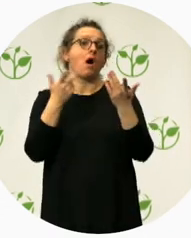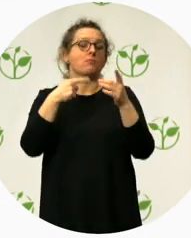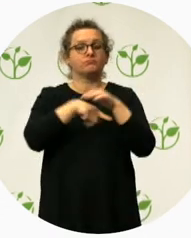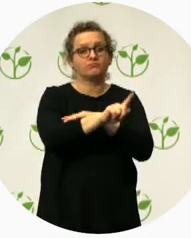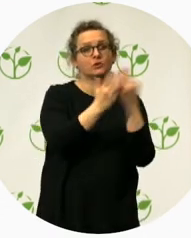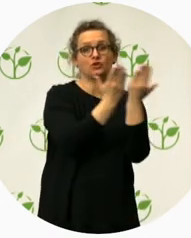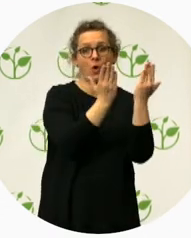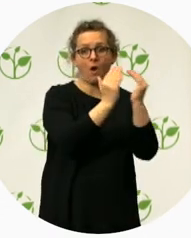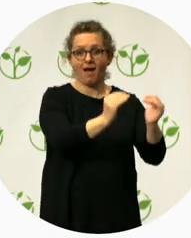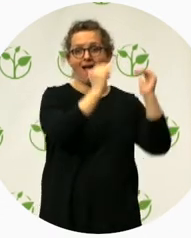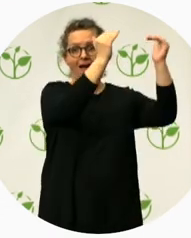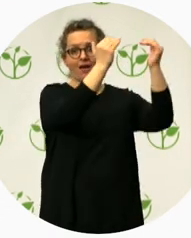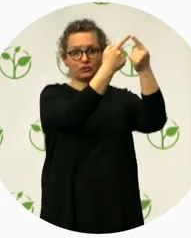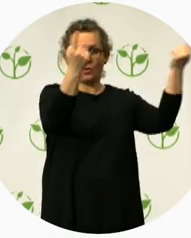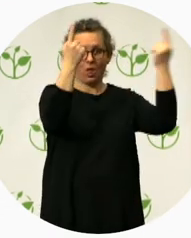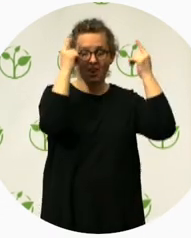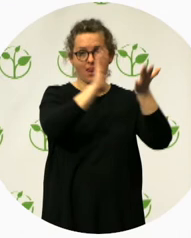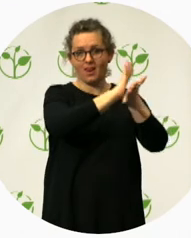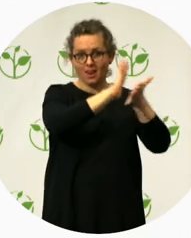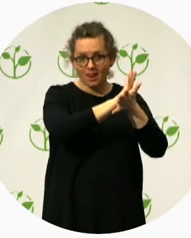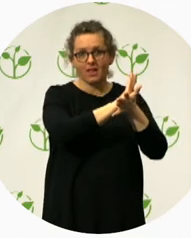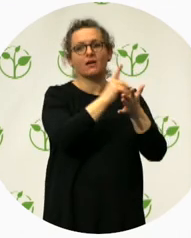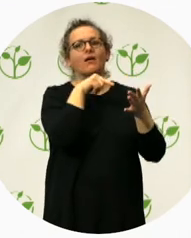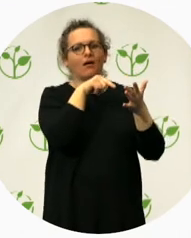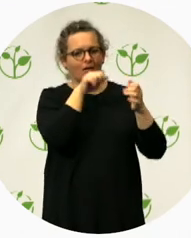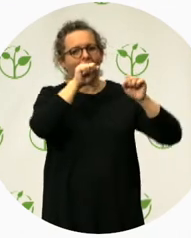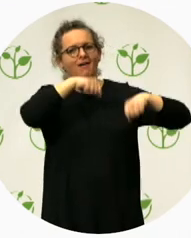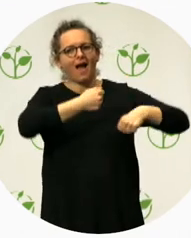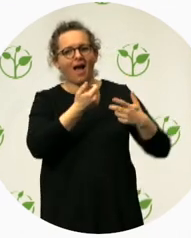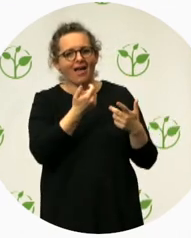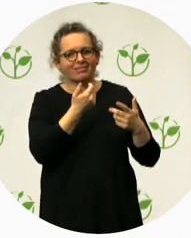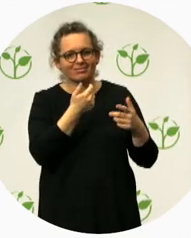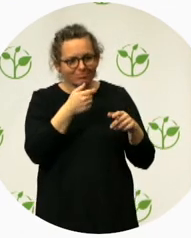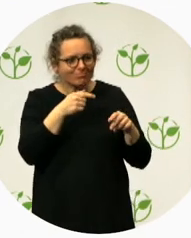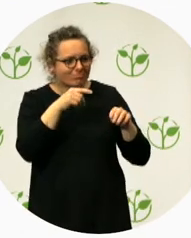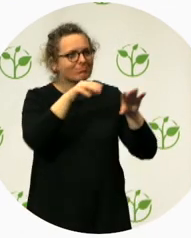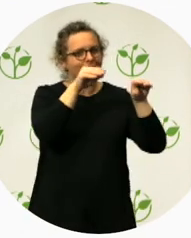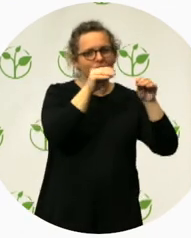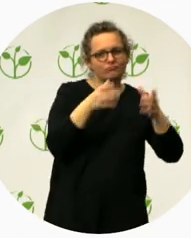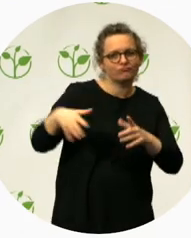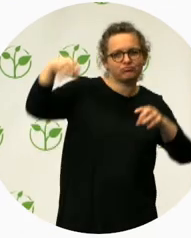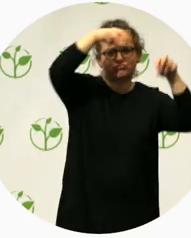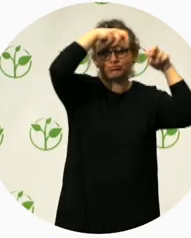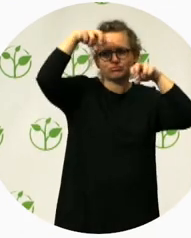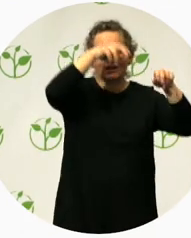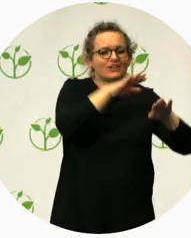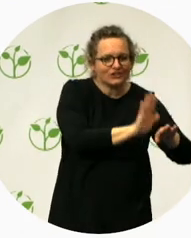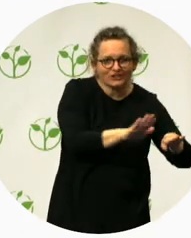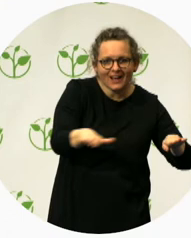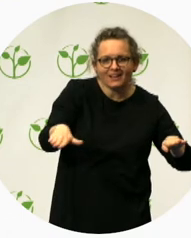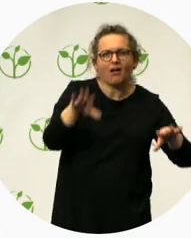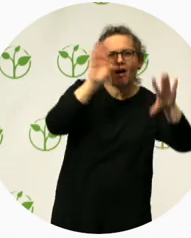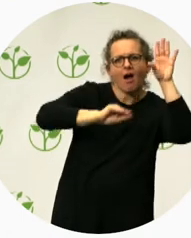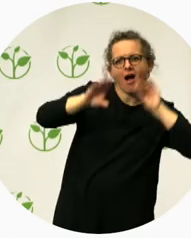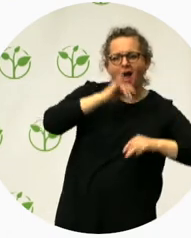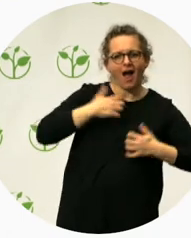And students are loving it. We see it happening with eye-hand coordination, working with students who struggle with eye-hand coordination. Actually using